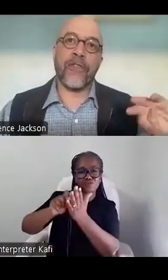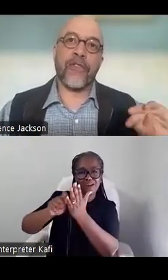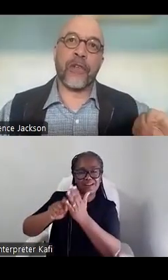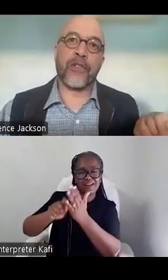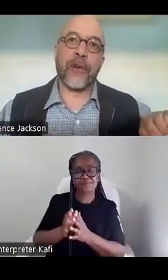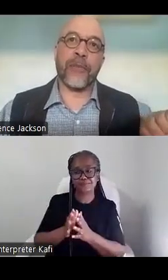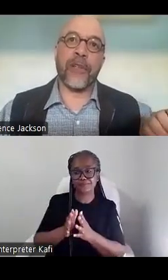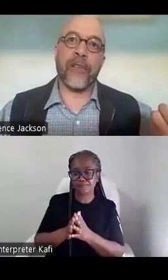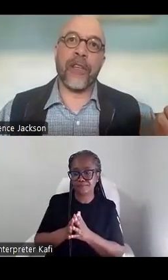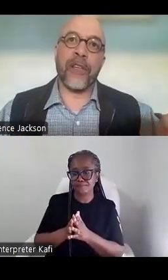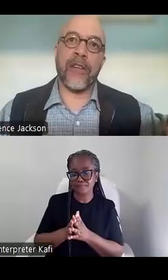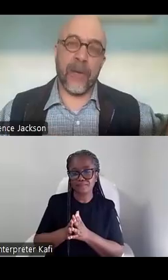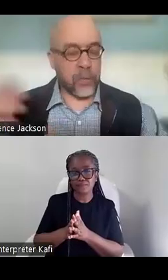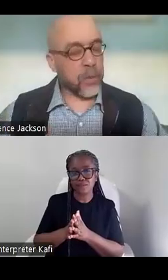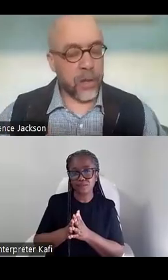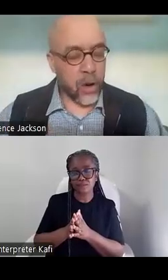folks from